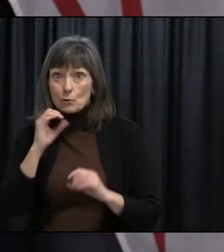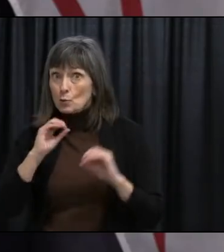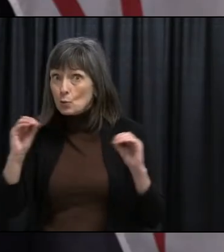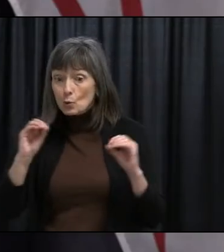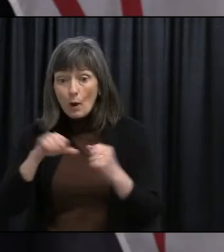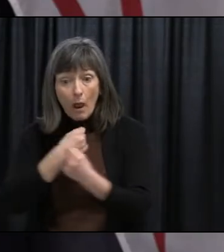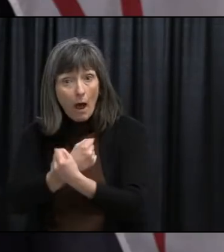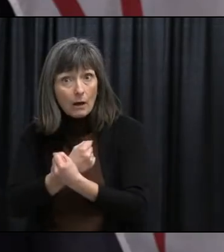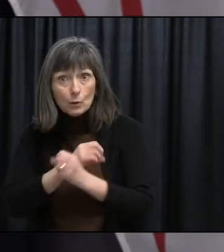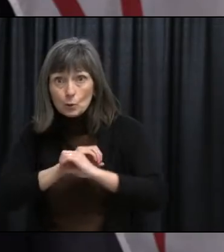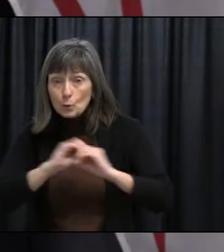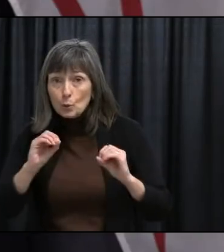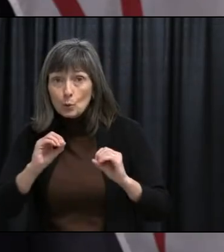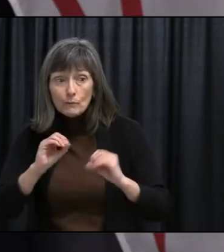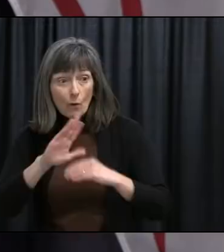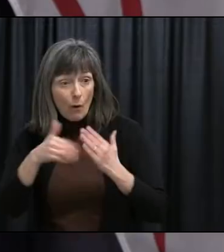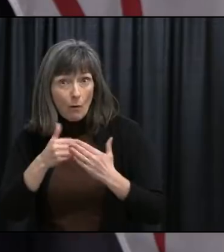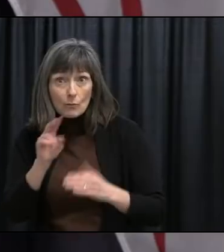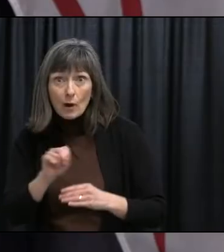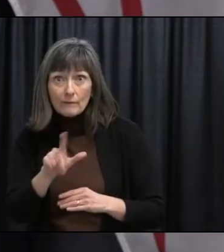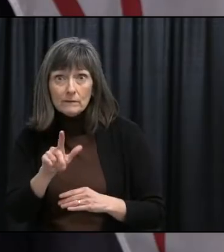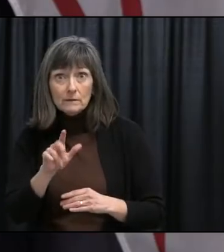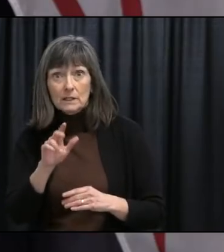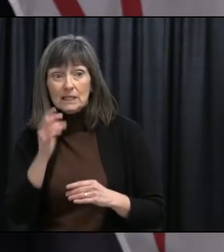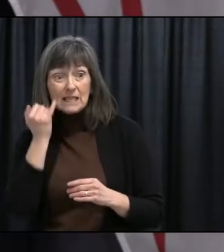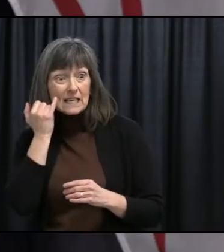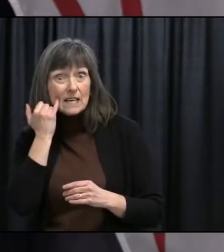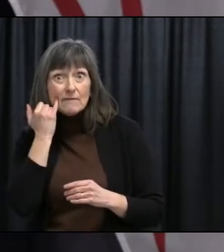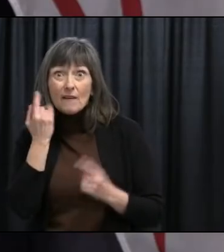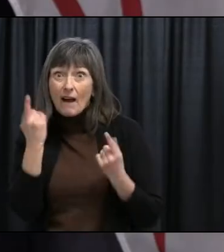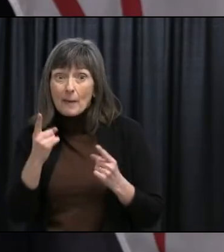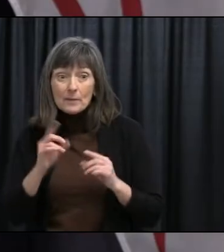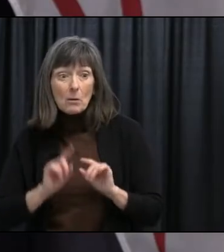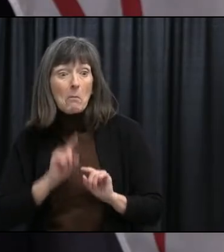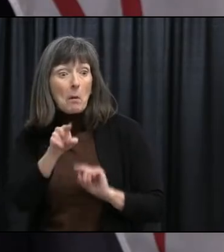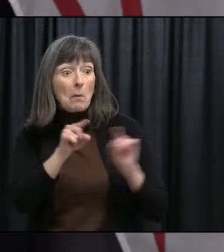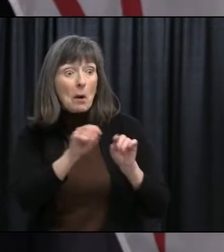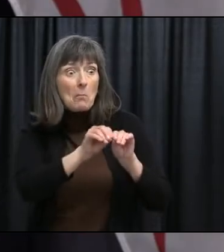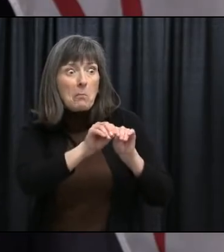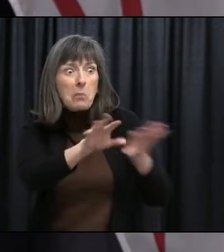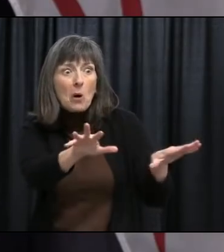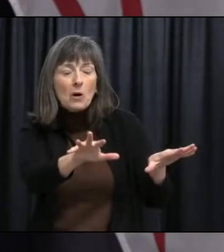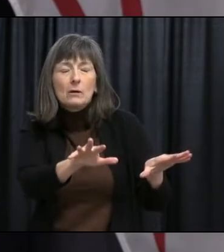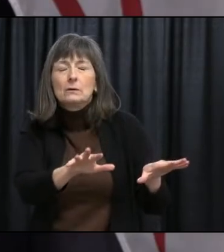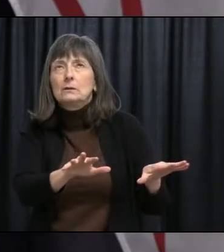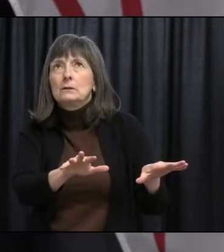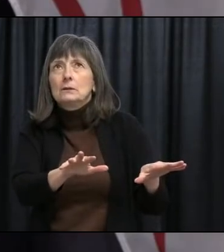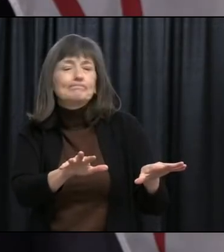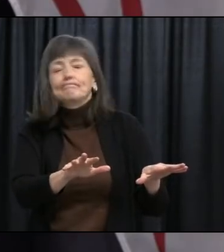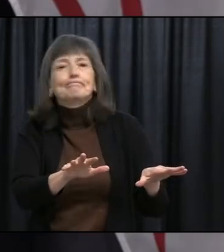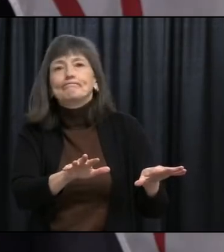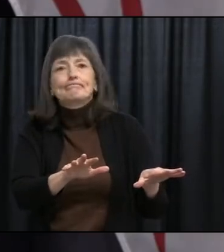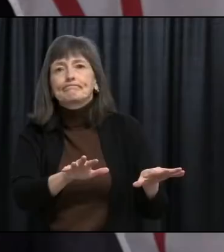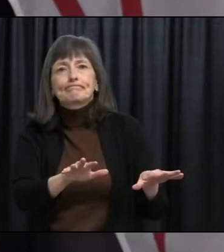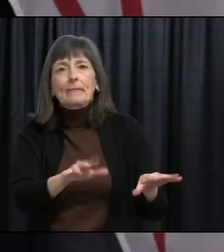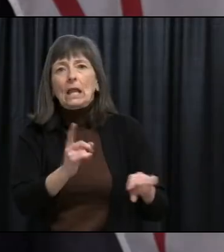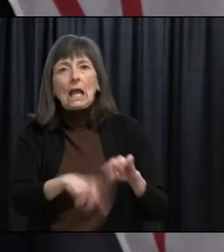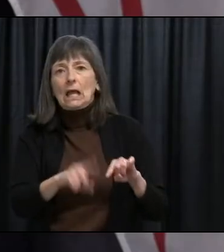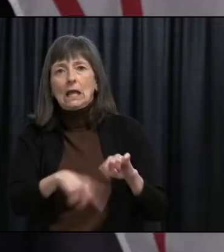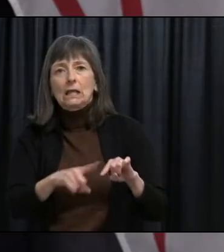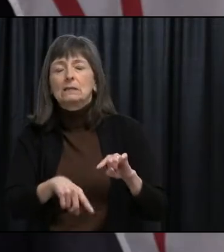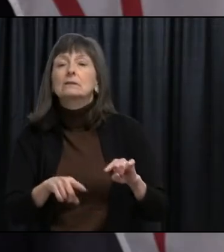it would not have been a good situation at all. So we did what we had to do, and now that